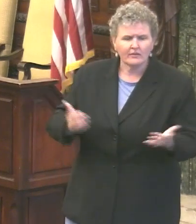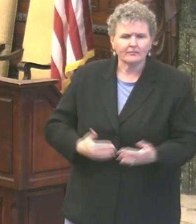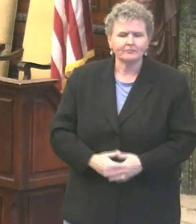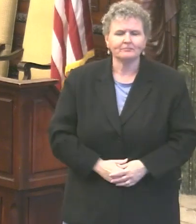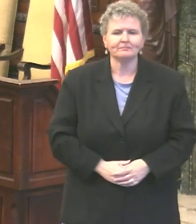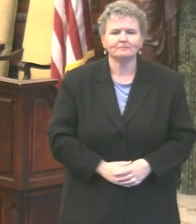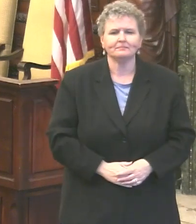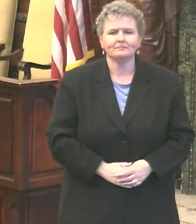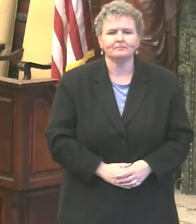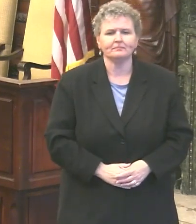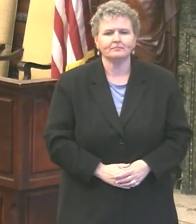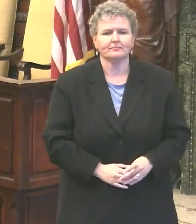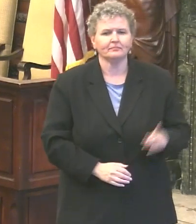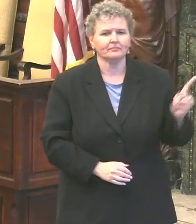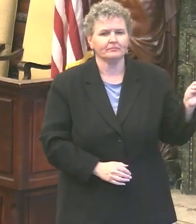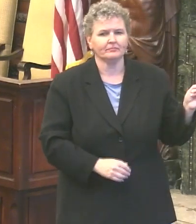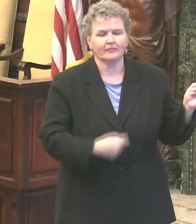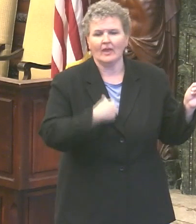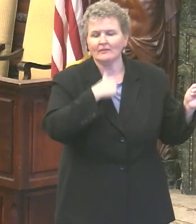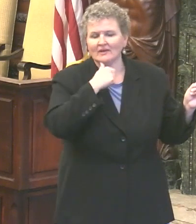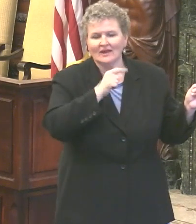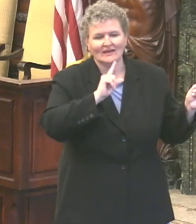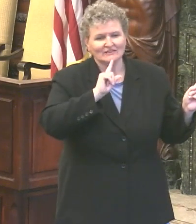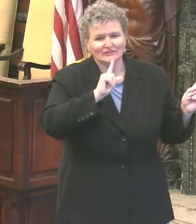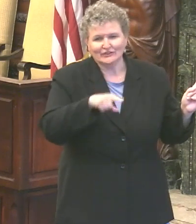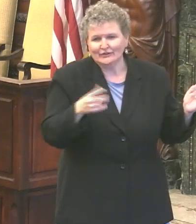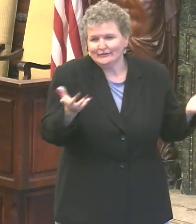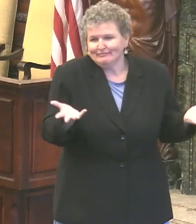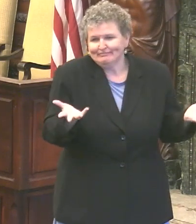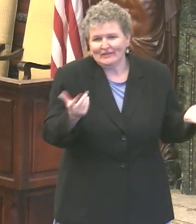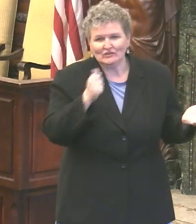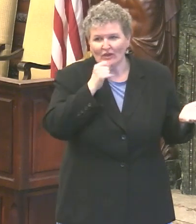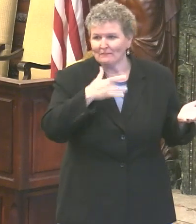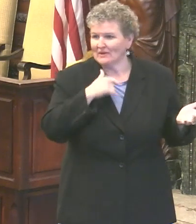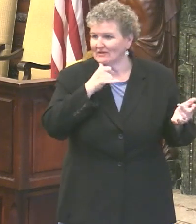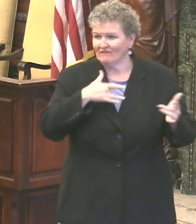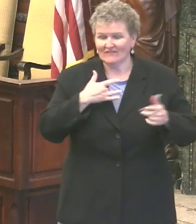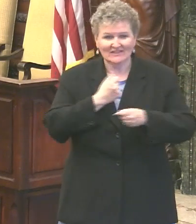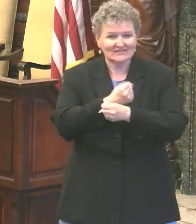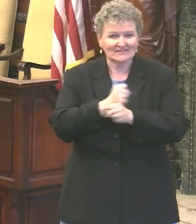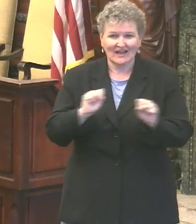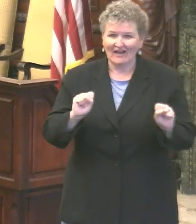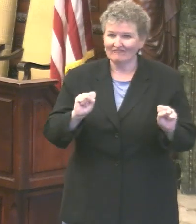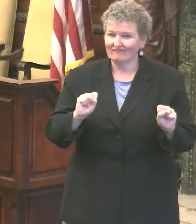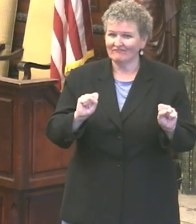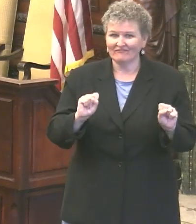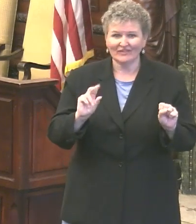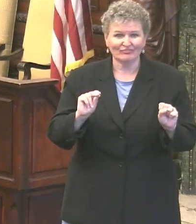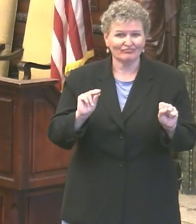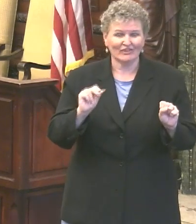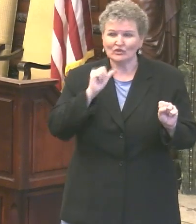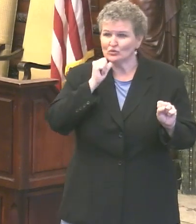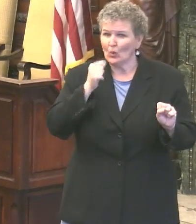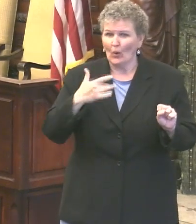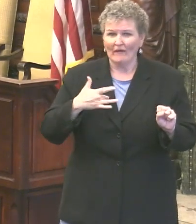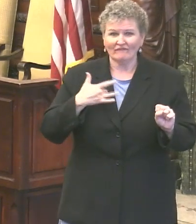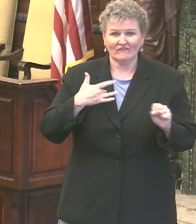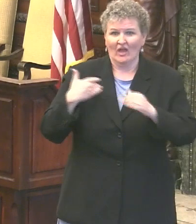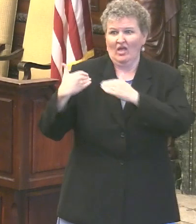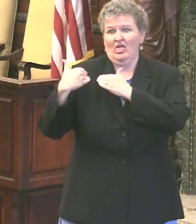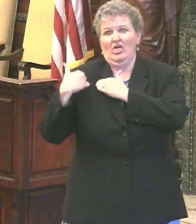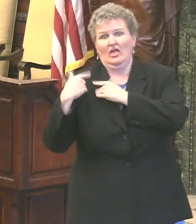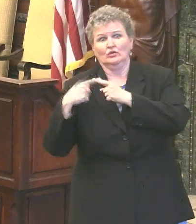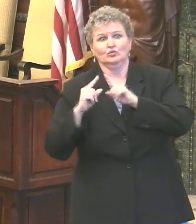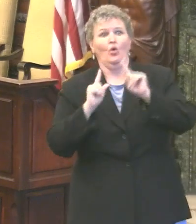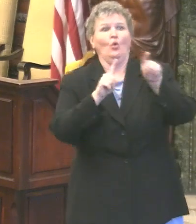Well, I'm not entirely sure. If people don't feel sick, they may, don't necessarily feel obligated to go in and get tests. And maybe if they're